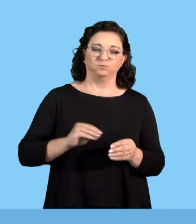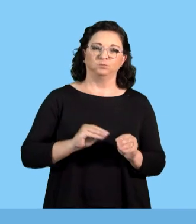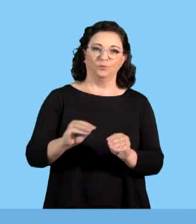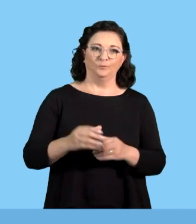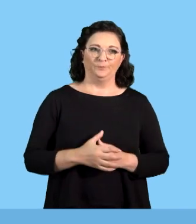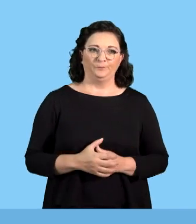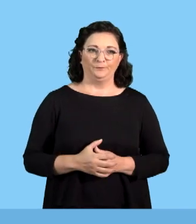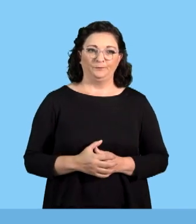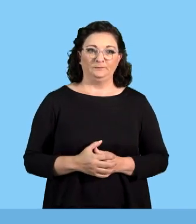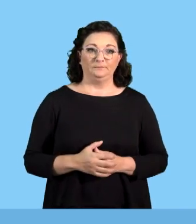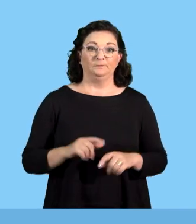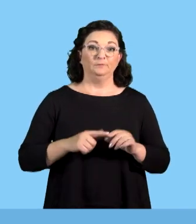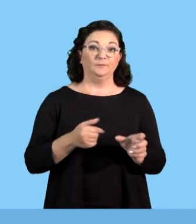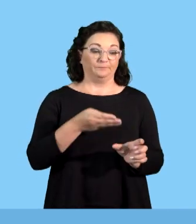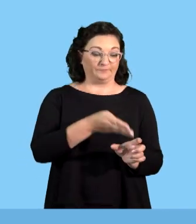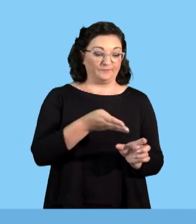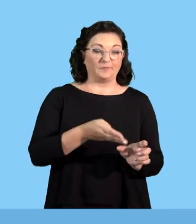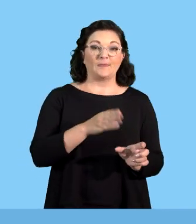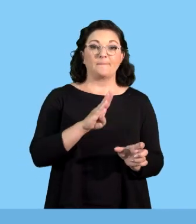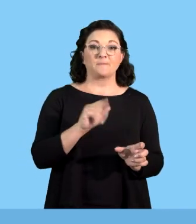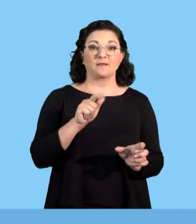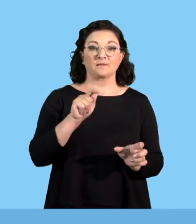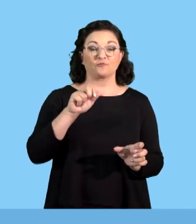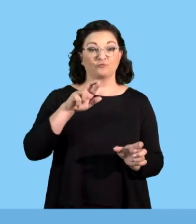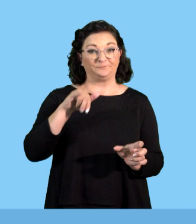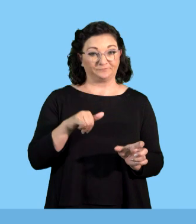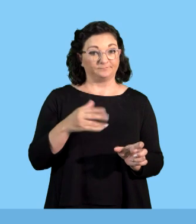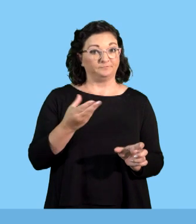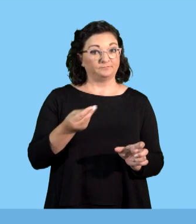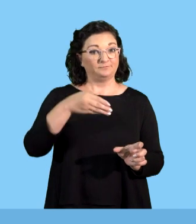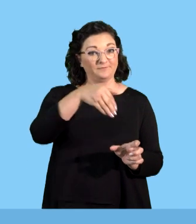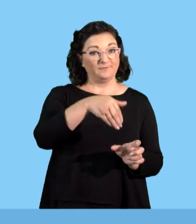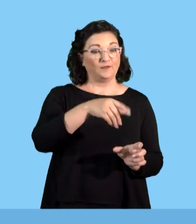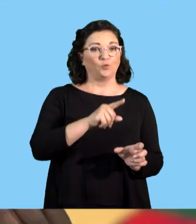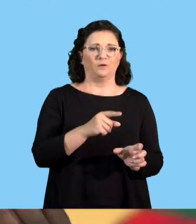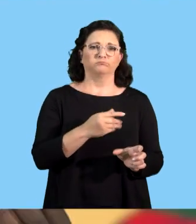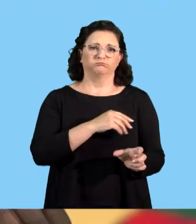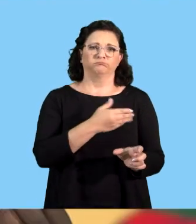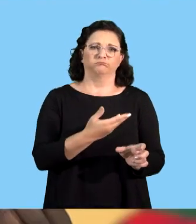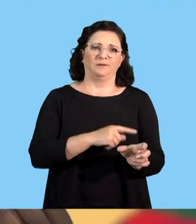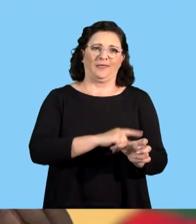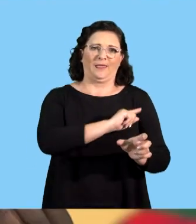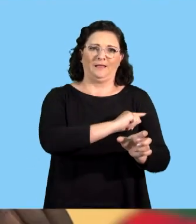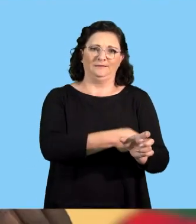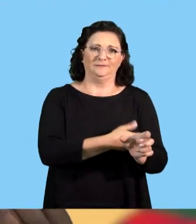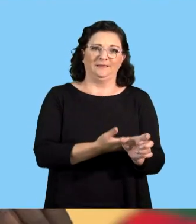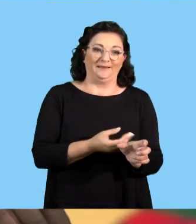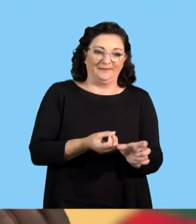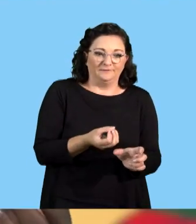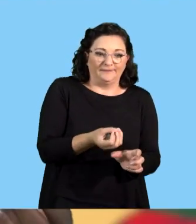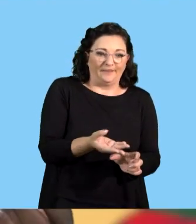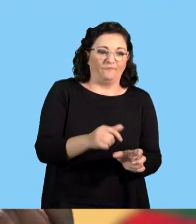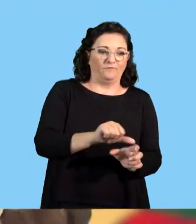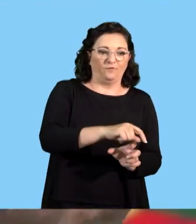Now, what type of energy does a battery have? We know that a battery has potential energy that it is giving into the circuit, into